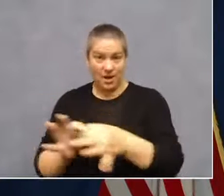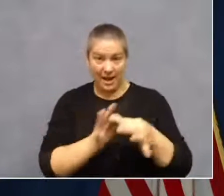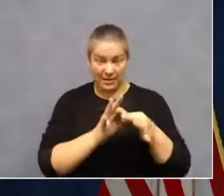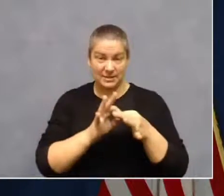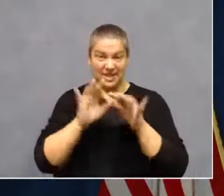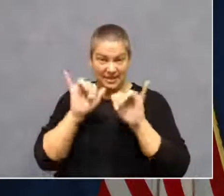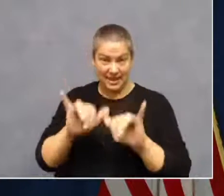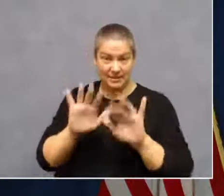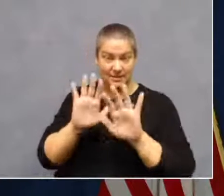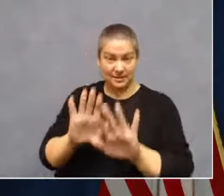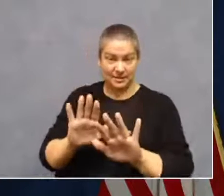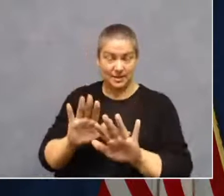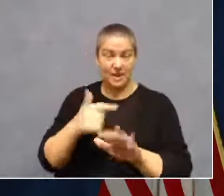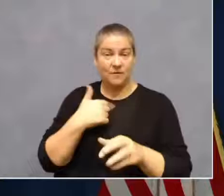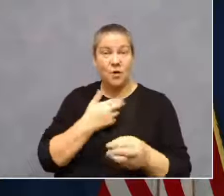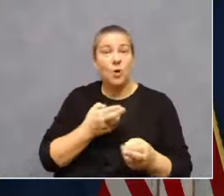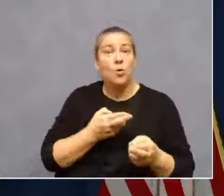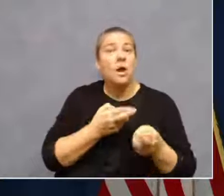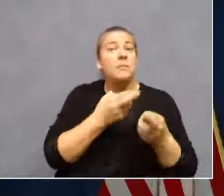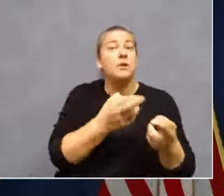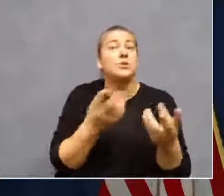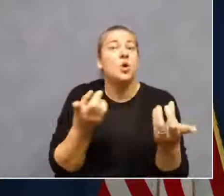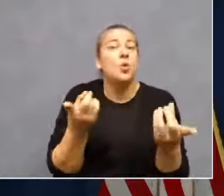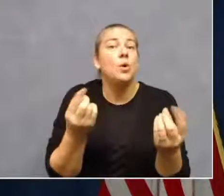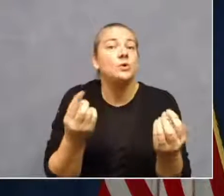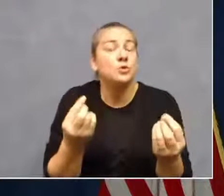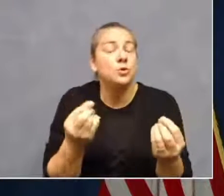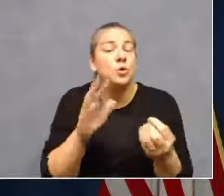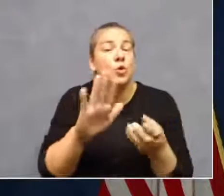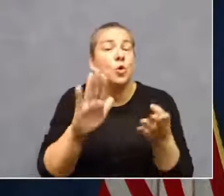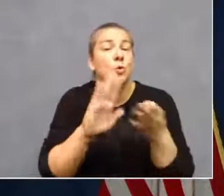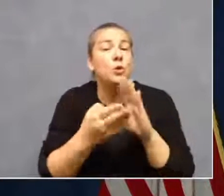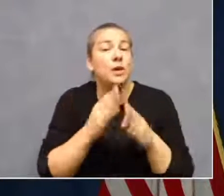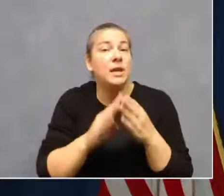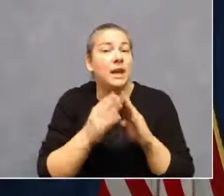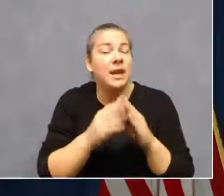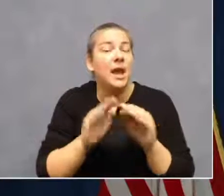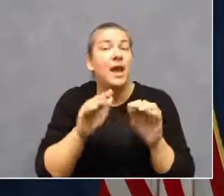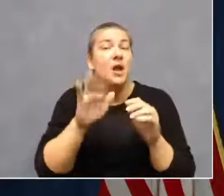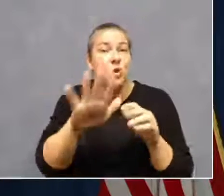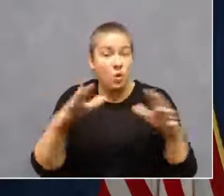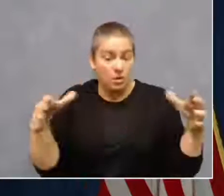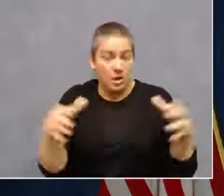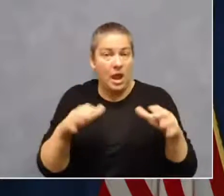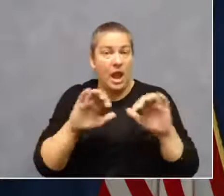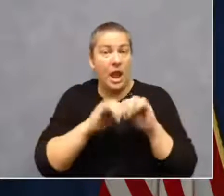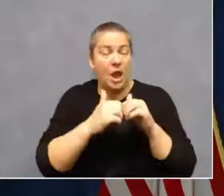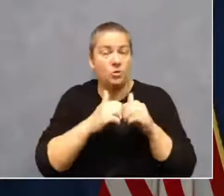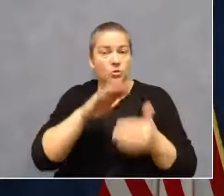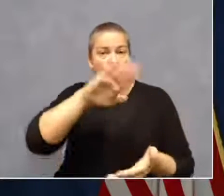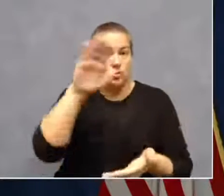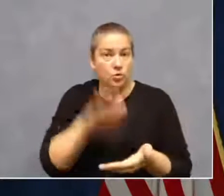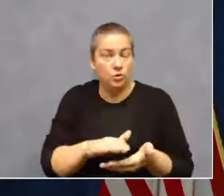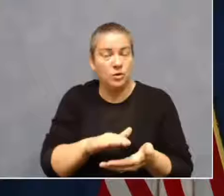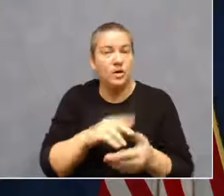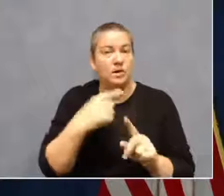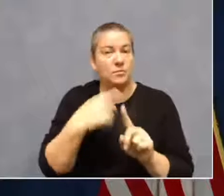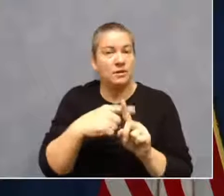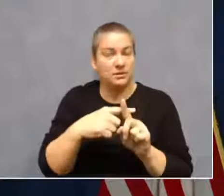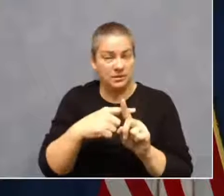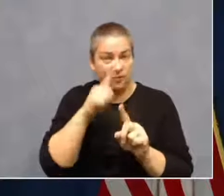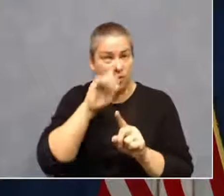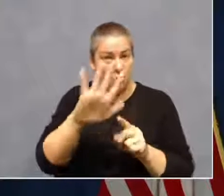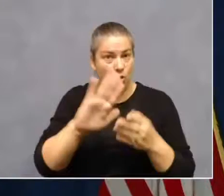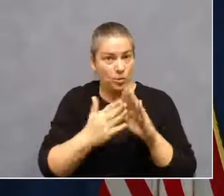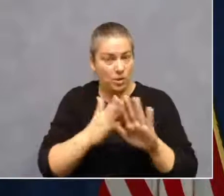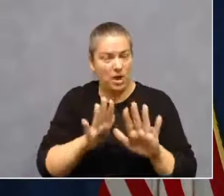how communities in their own backyard can lessen the spread of this virus. So let's get out there. Let's do it. Let's